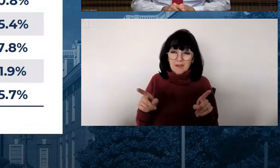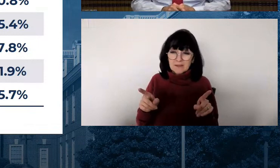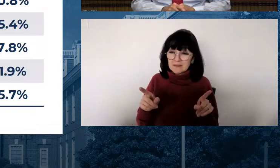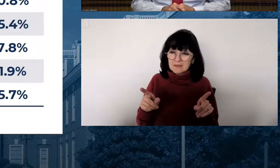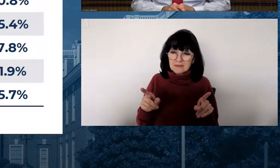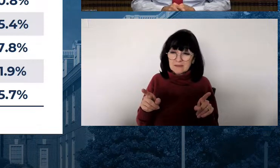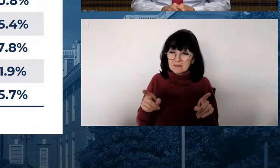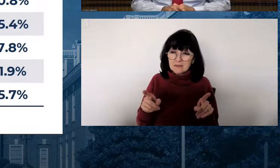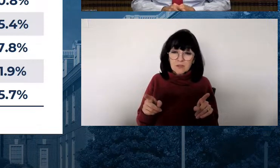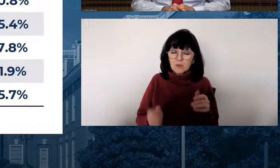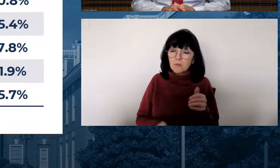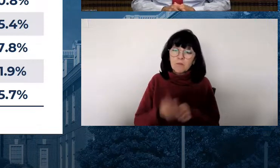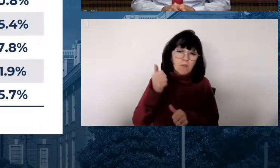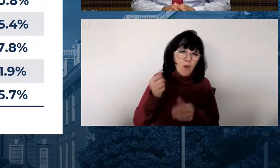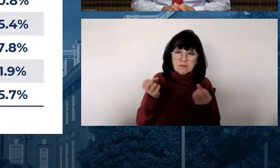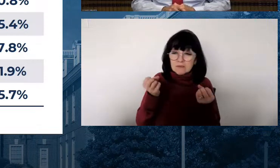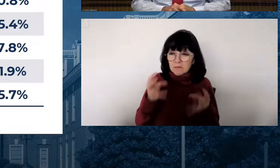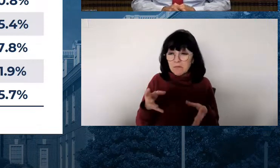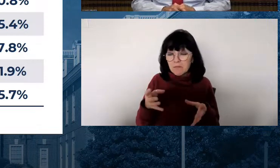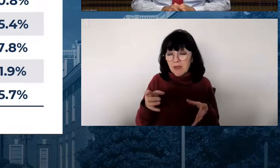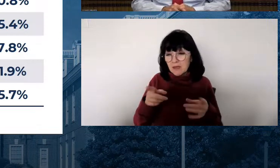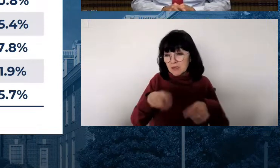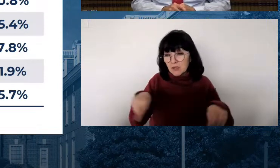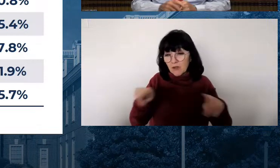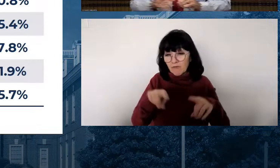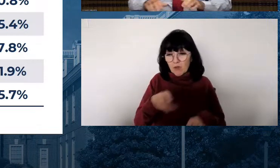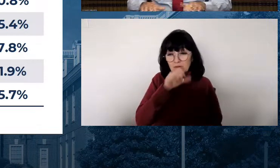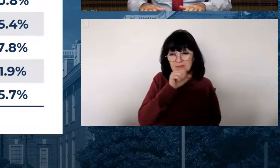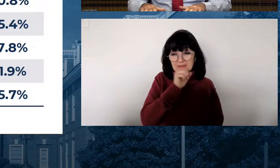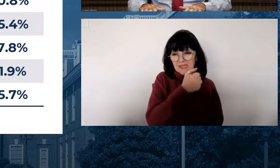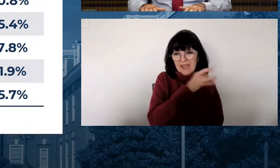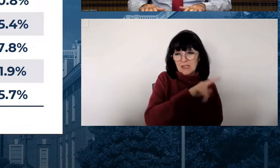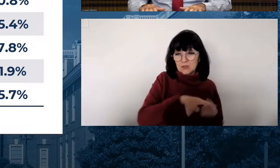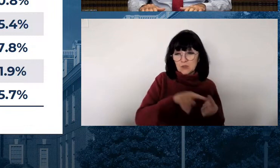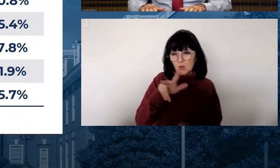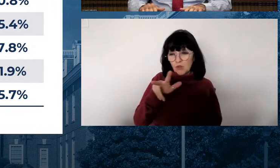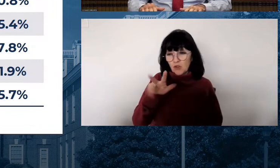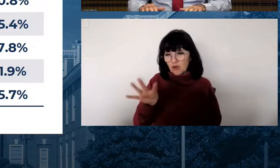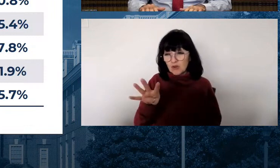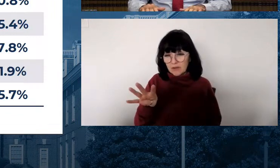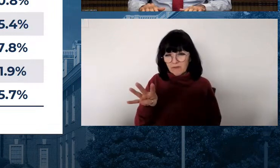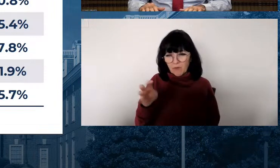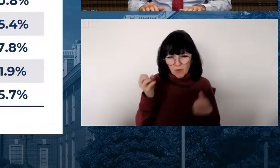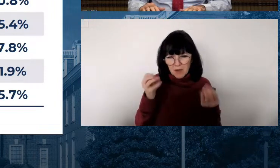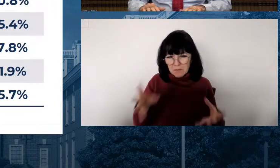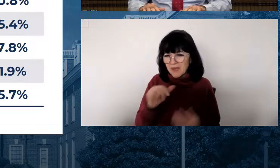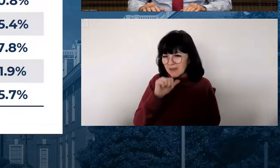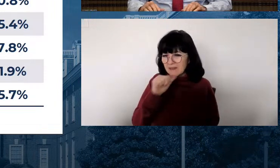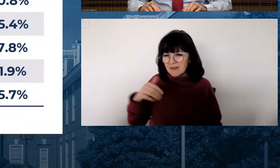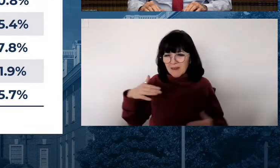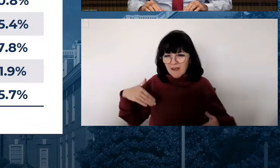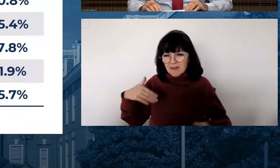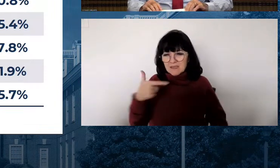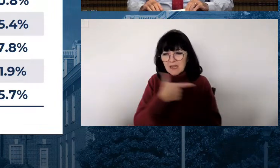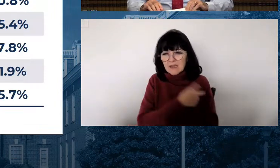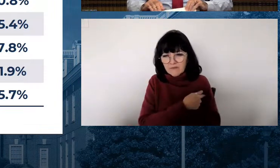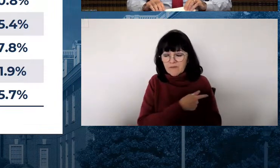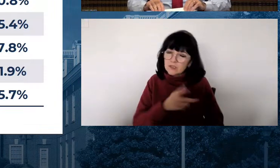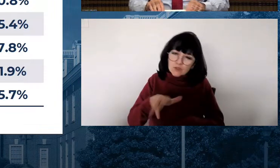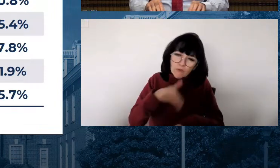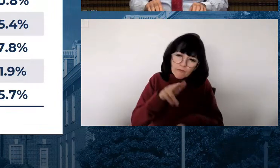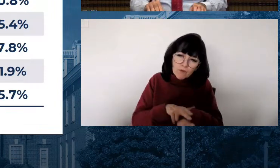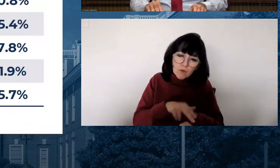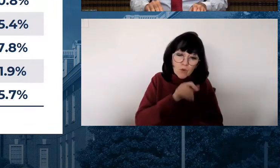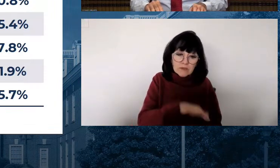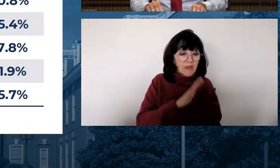of the Delawareans in that demographic, 18 to 34, are not vaccinated. Of course, the 5 to 11 group, those